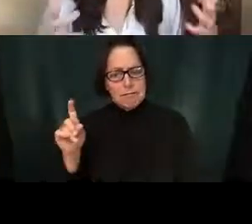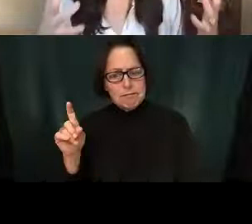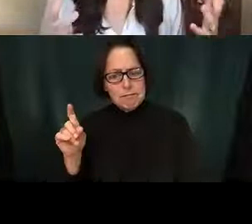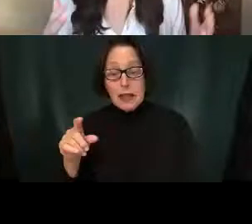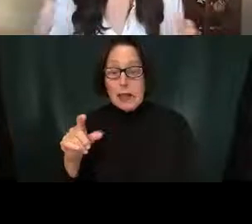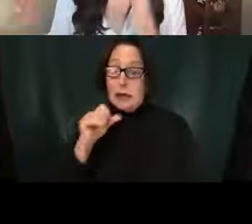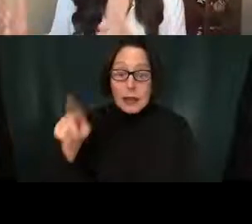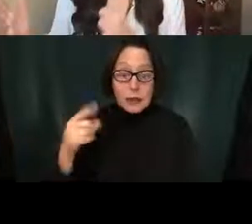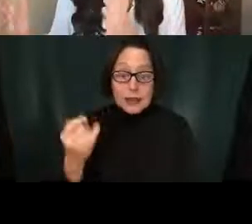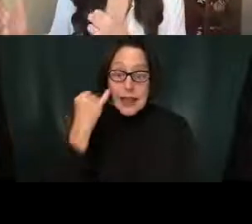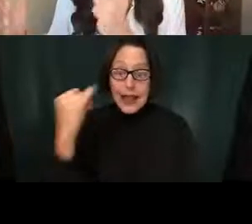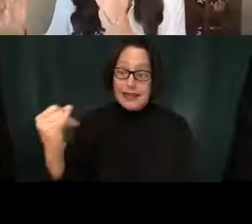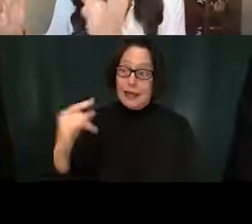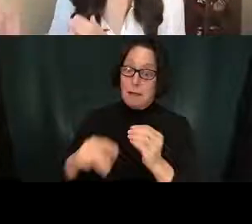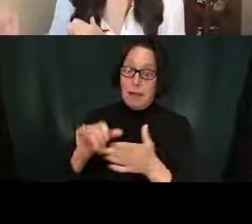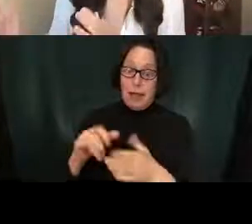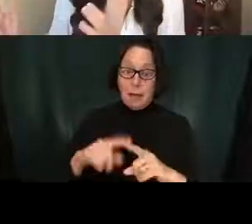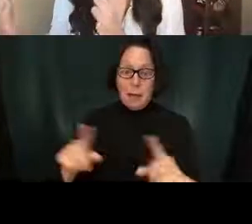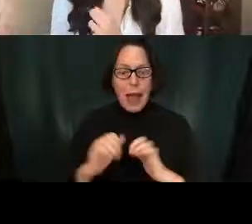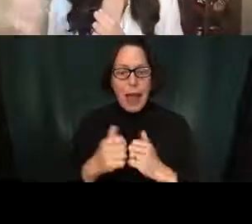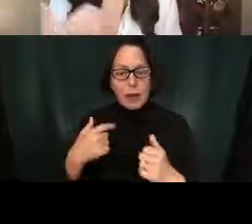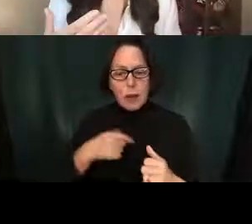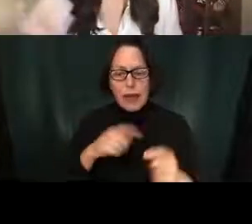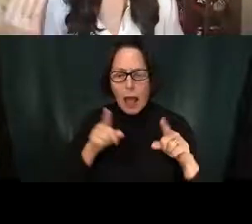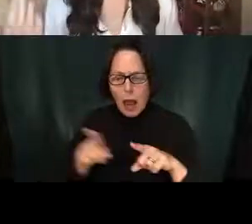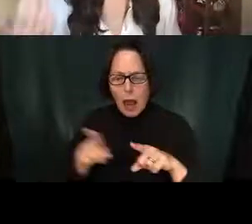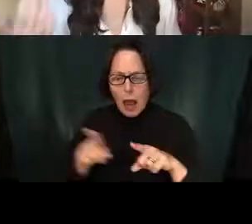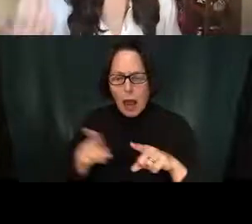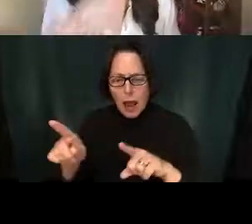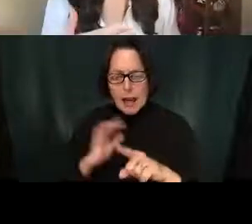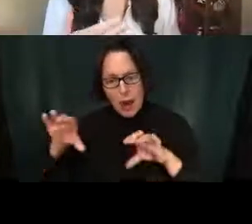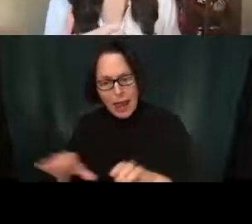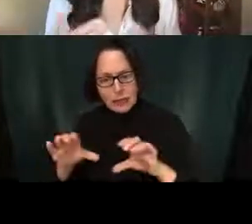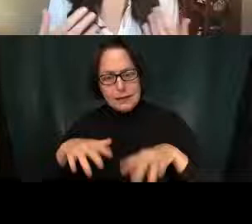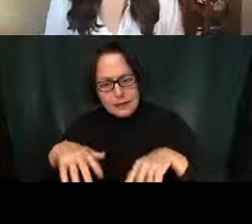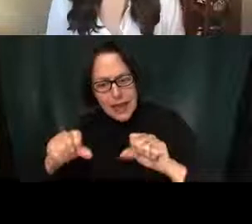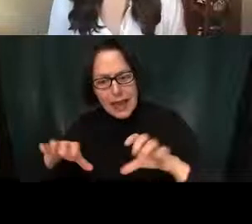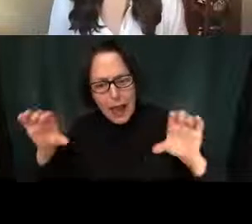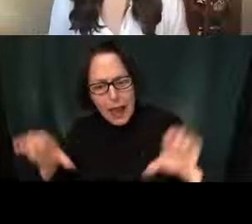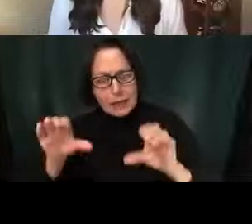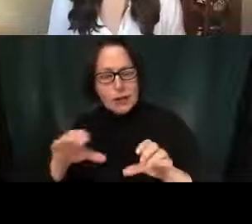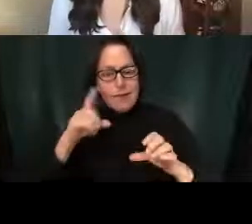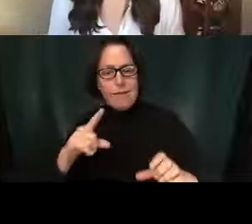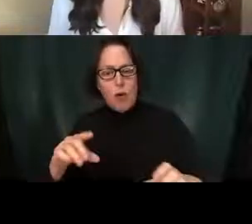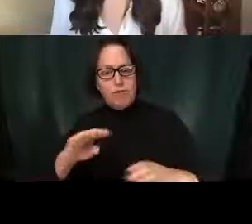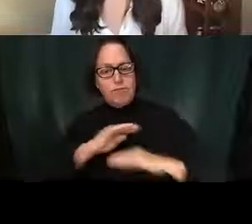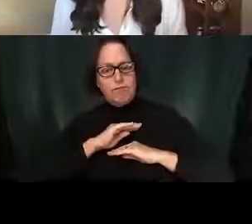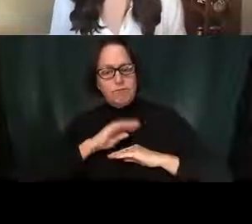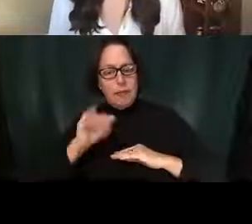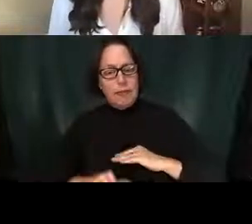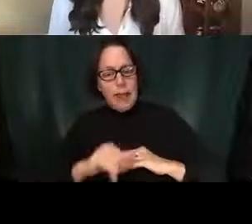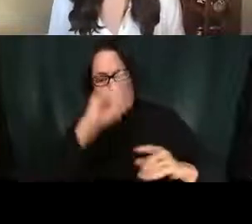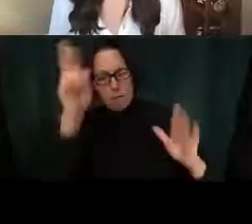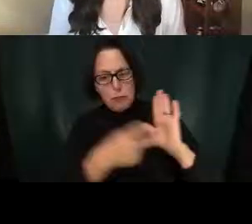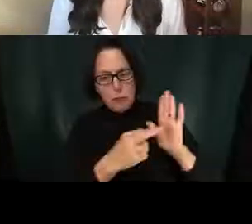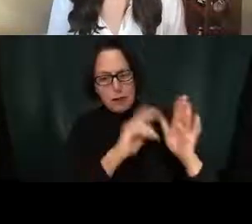the idea of that, but how do we align our actions and take action to fulfill that purpose, to be the person we